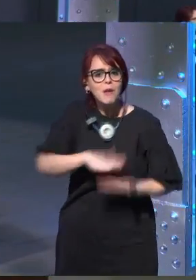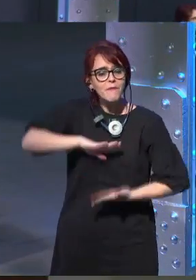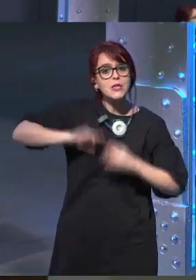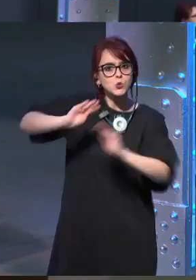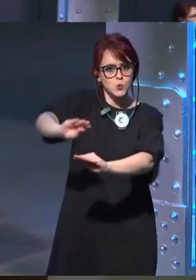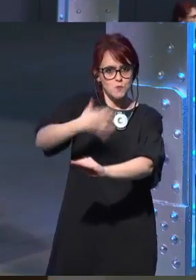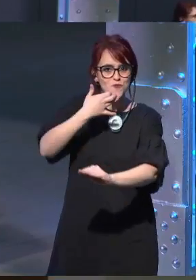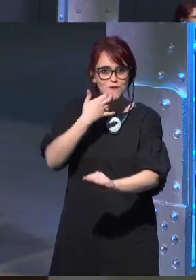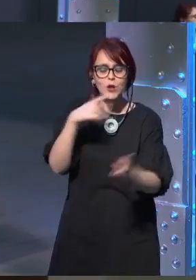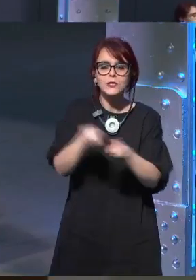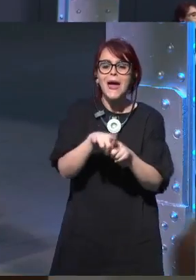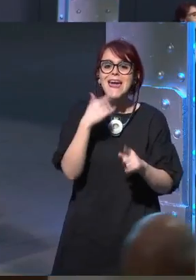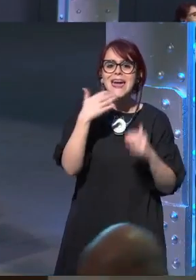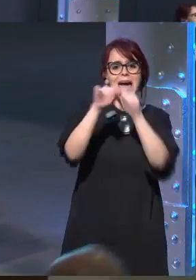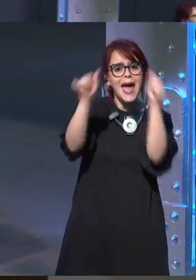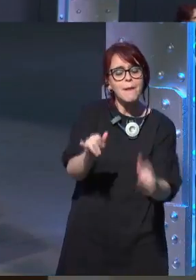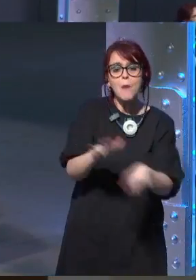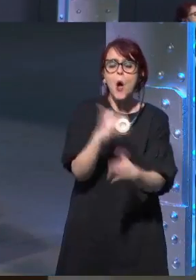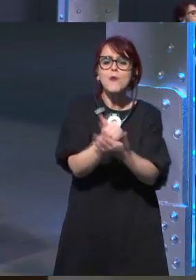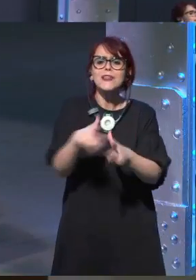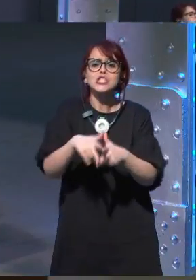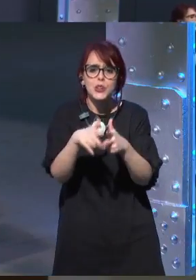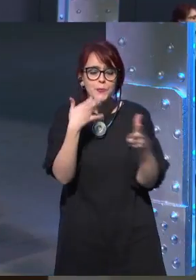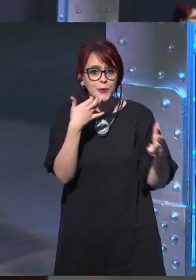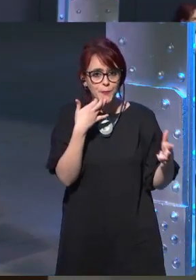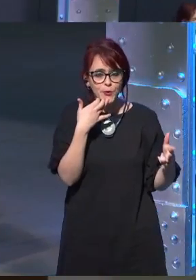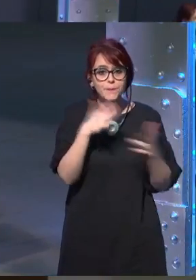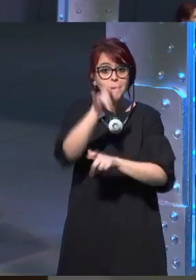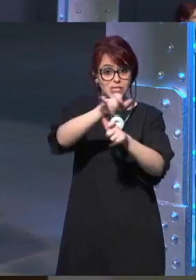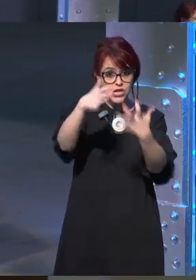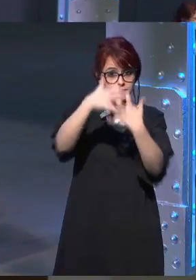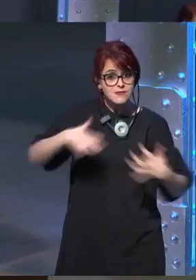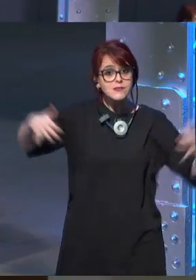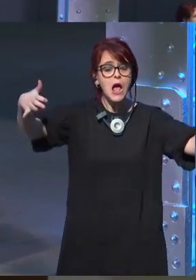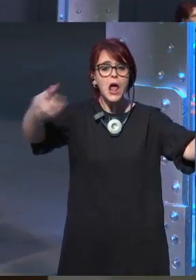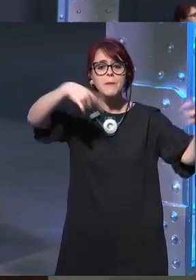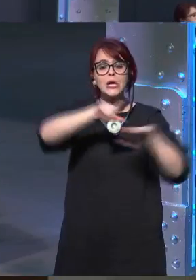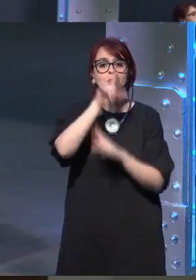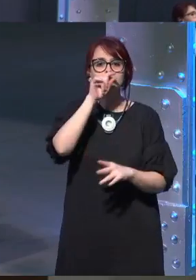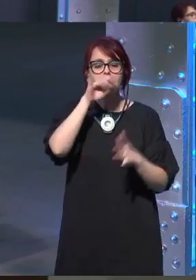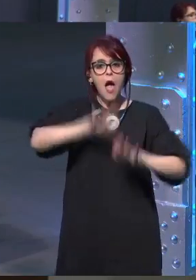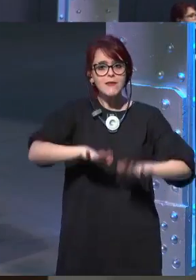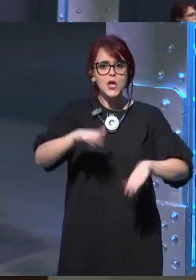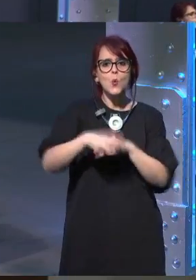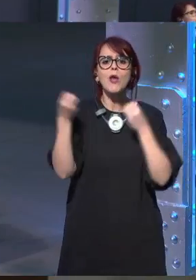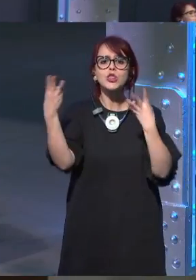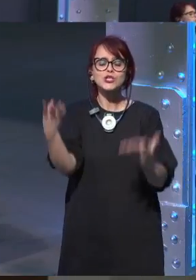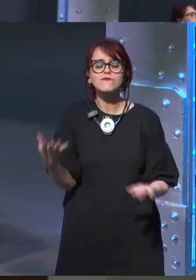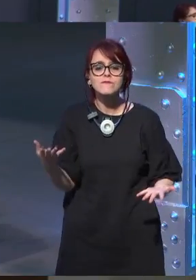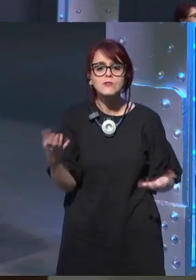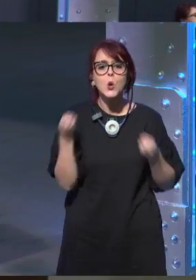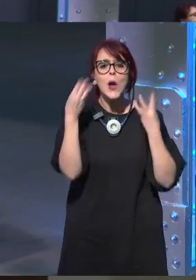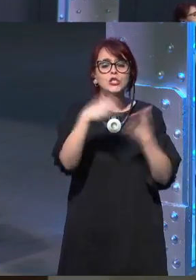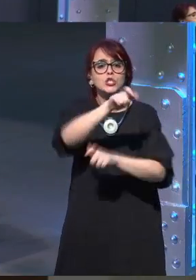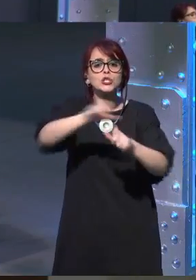Okay, I'll give you an example of social proof right now. About half the people in this room, based on Twitter, have already tweeted that they're here today. Right? Is that about